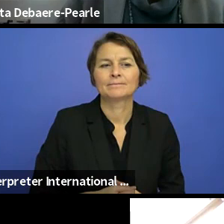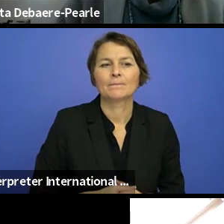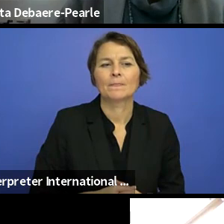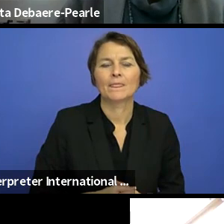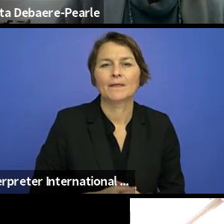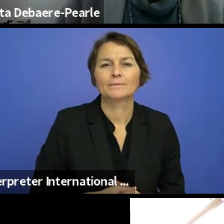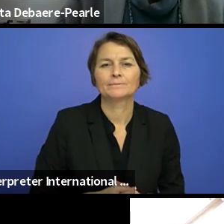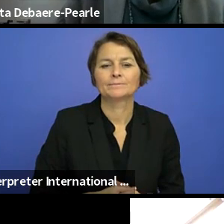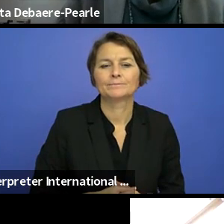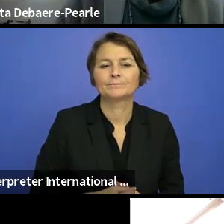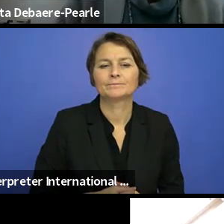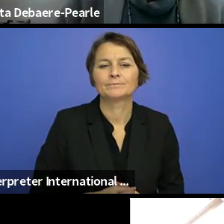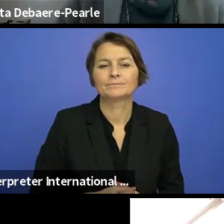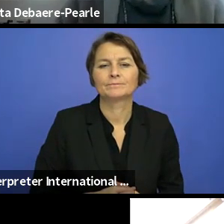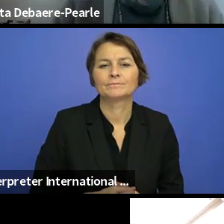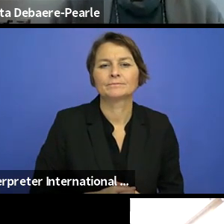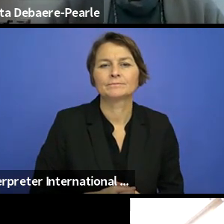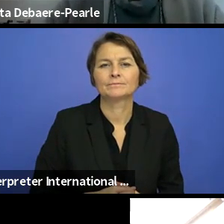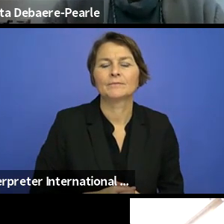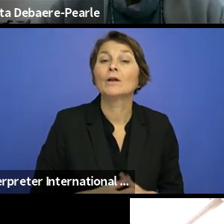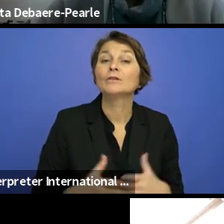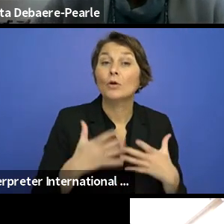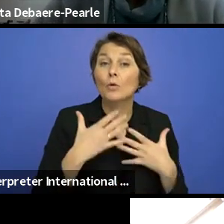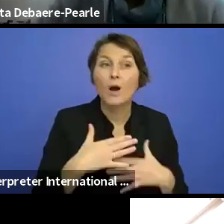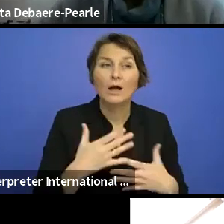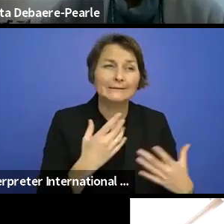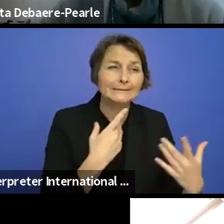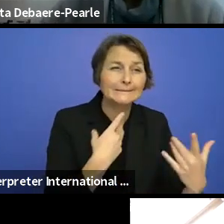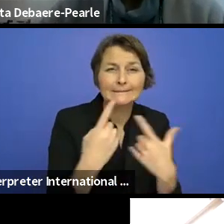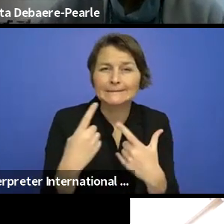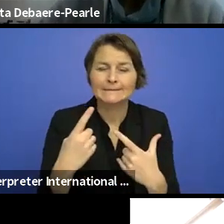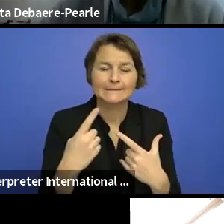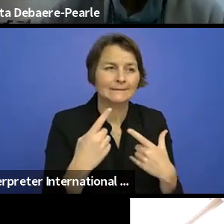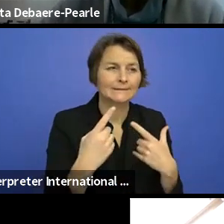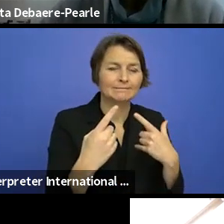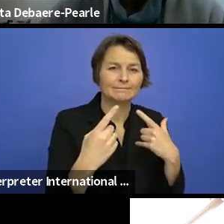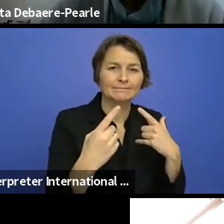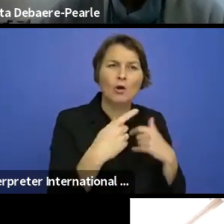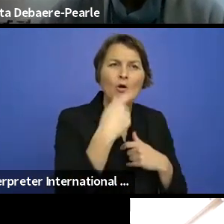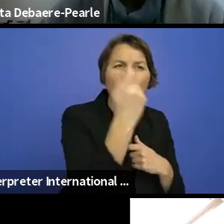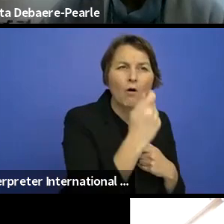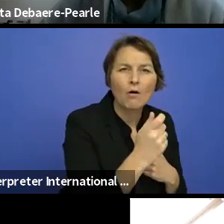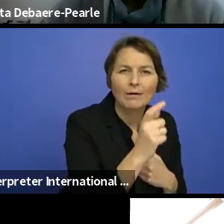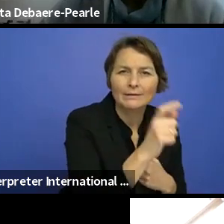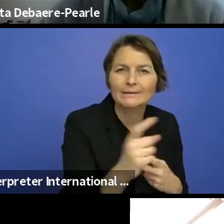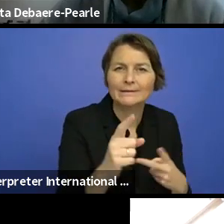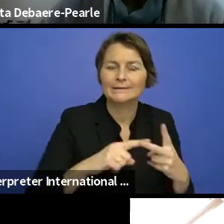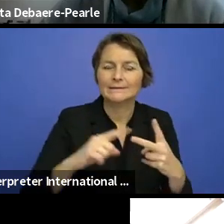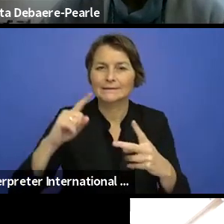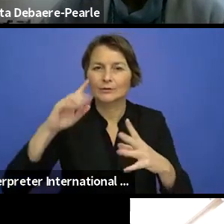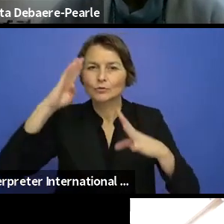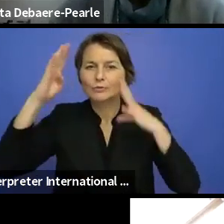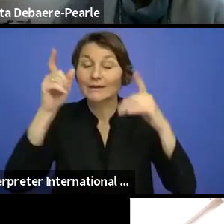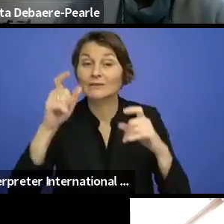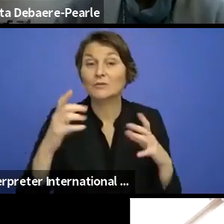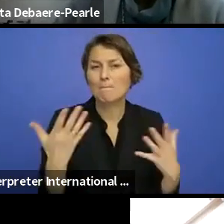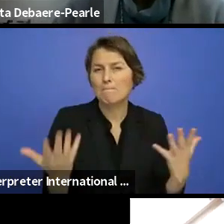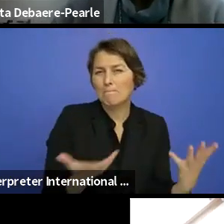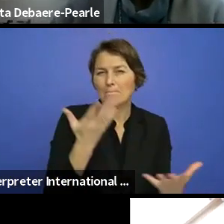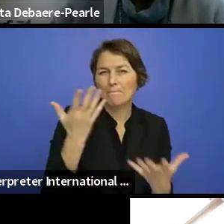is to achieve something with artists, creators, all over the countries. So maybe there is something to